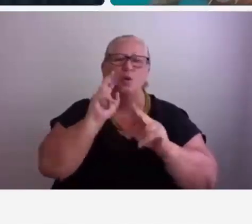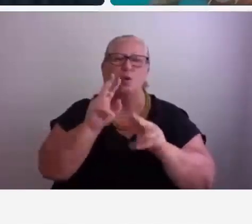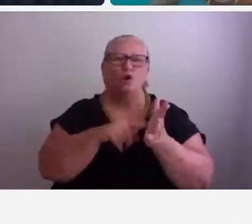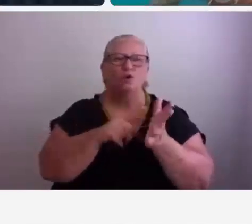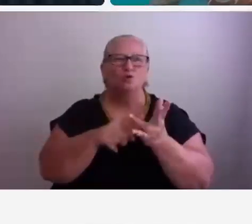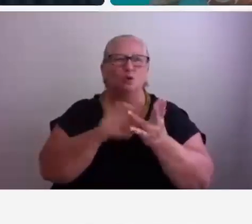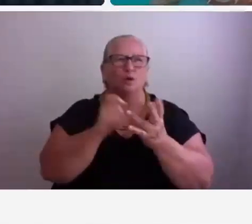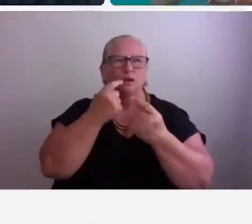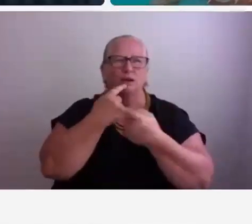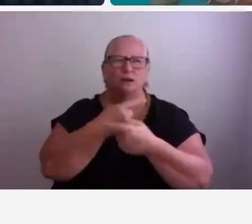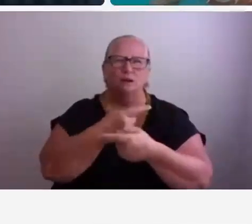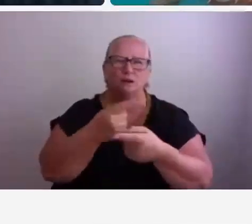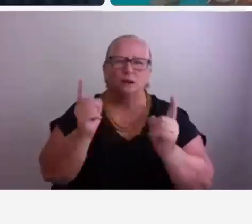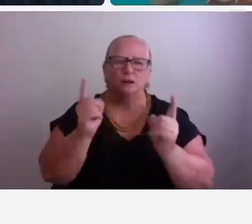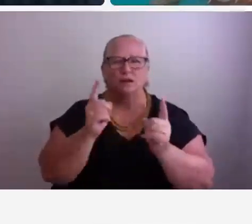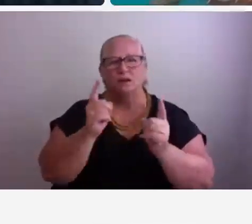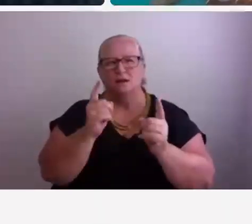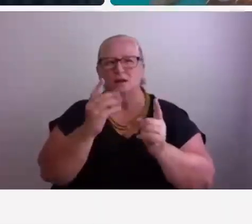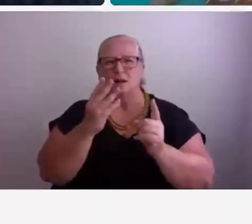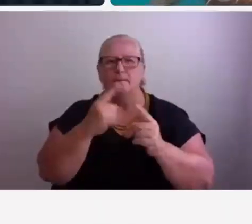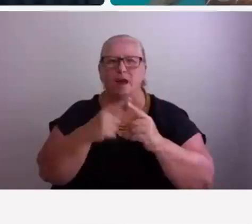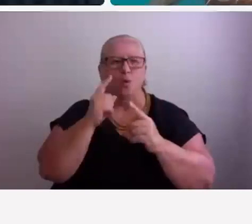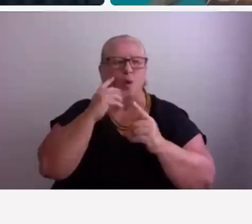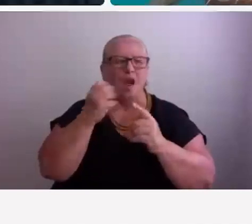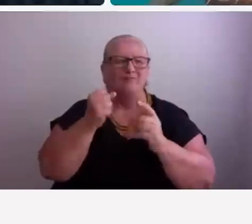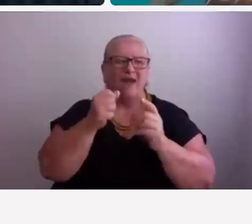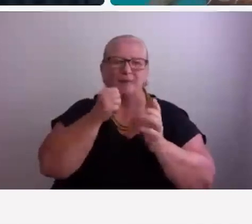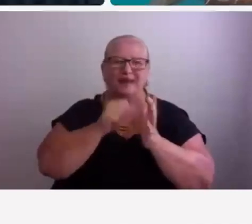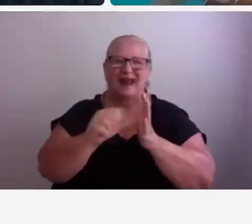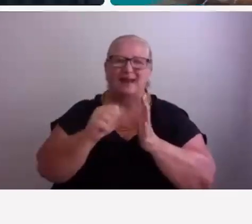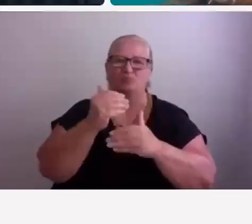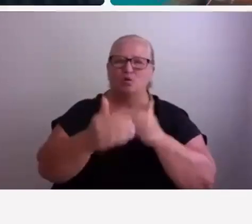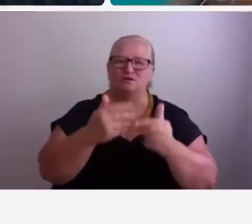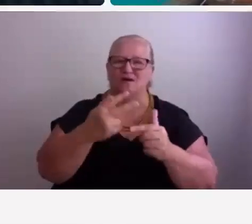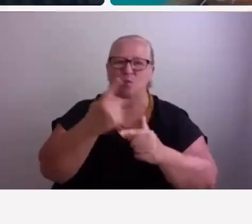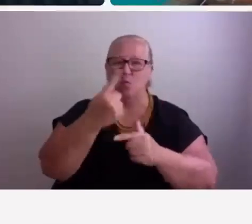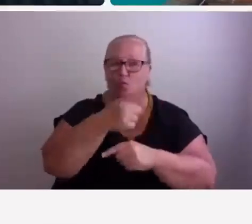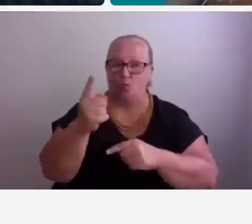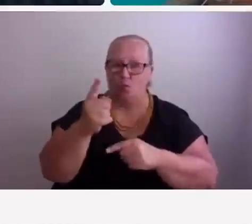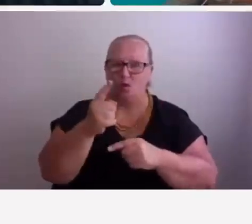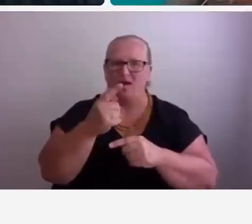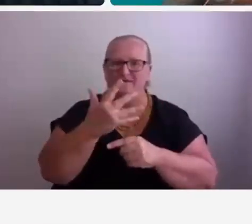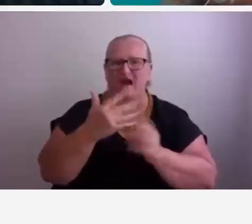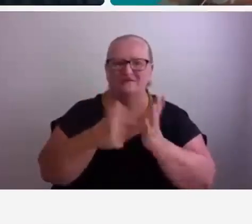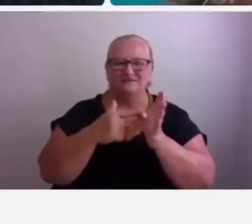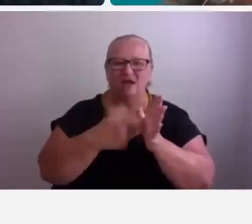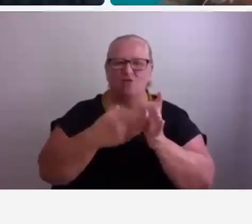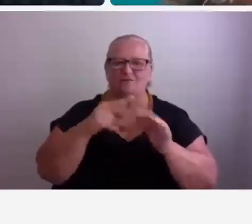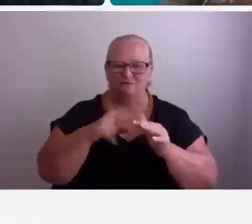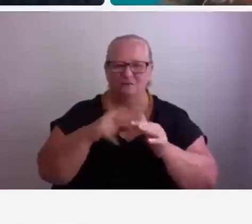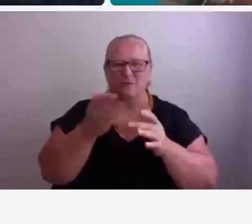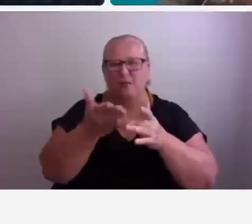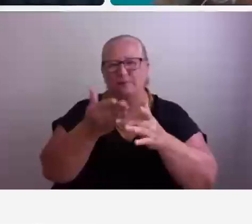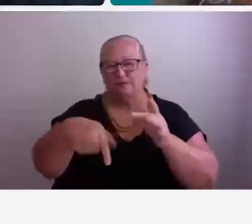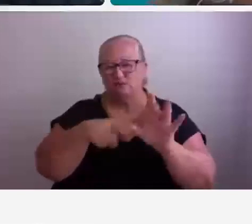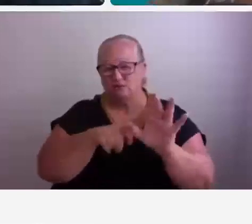releasing that and setting up some application processes for those types of base care tariffs around the middle of the year,